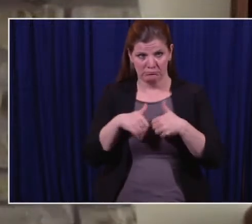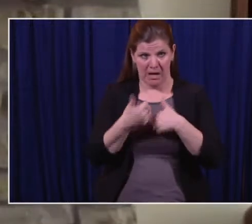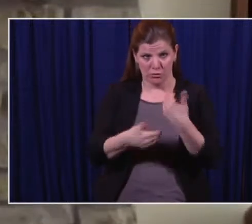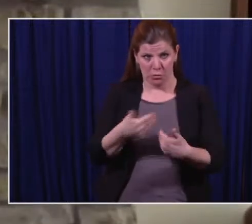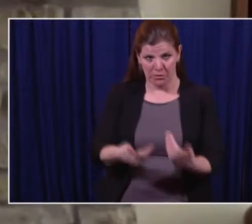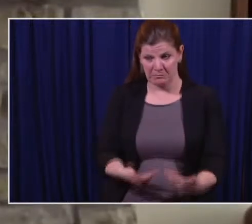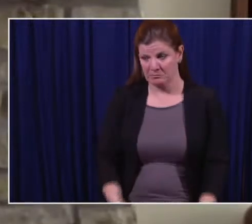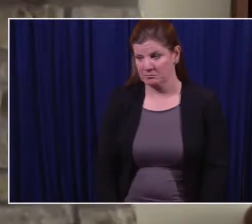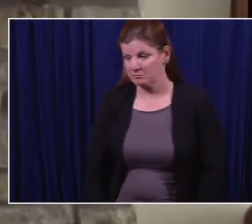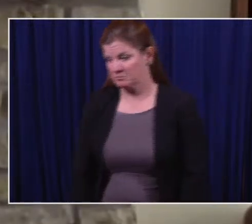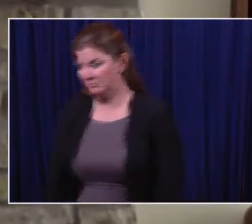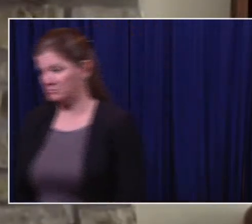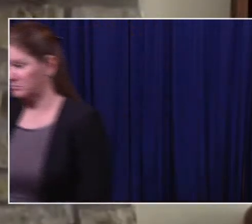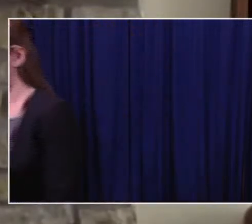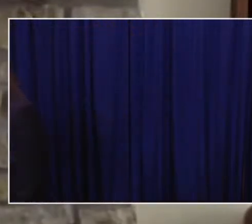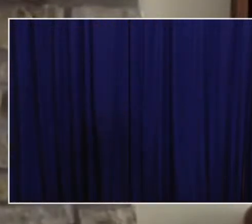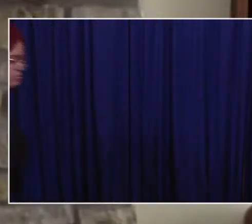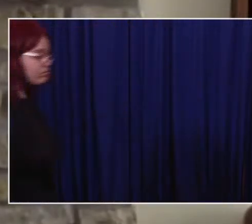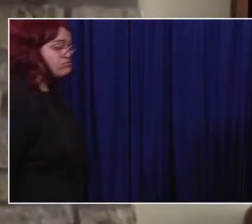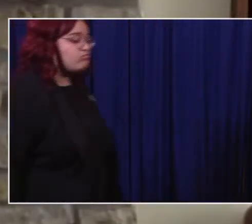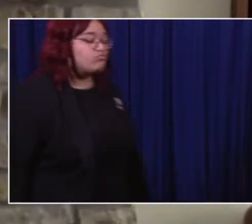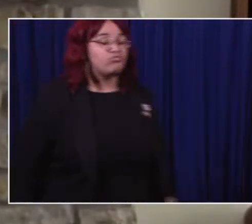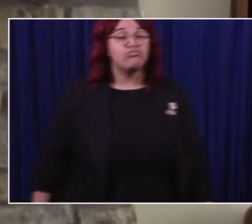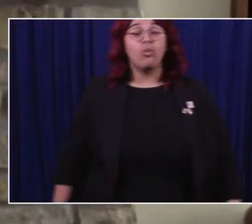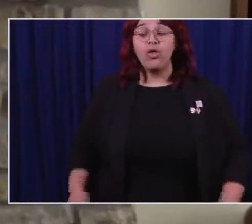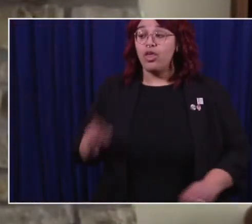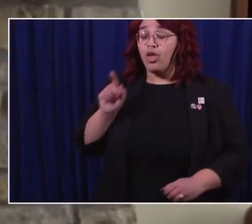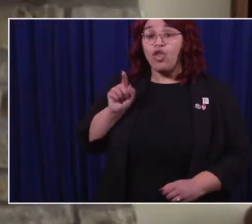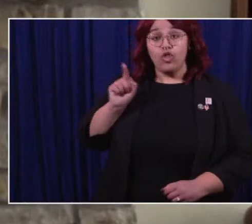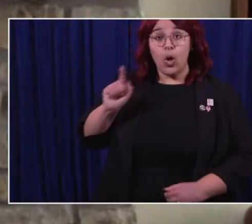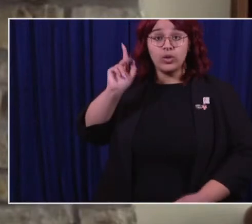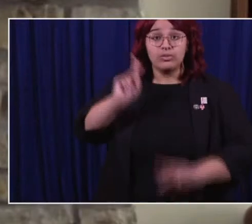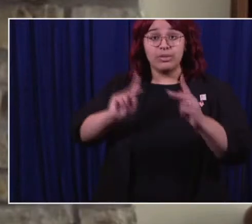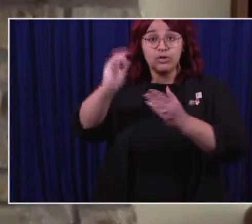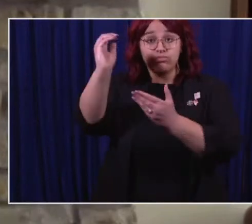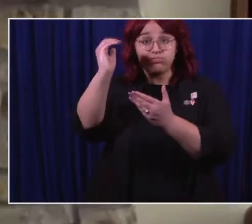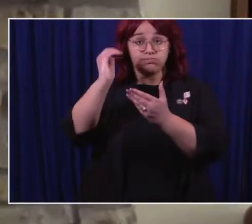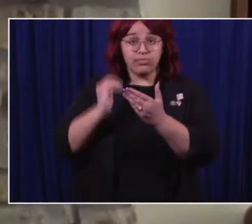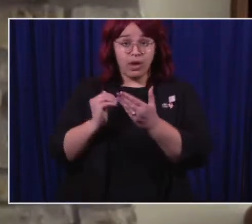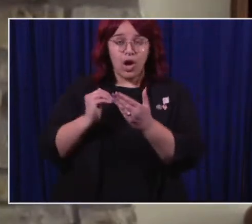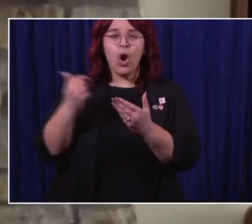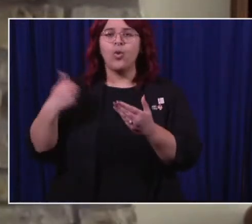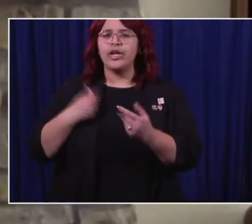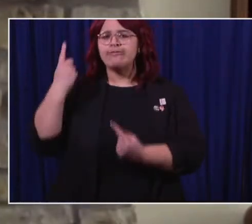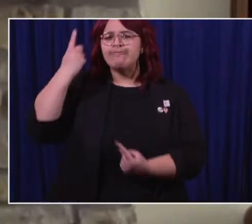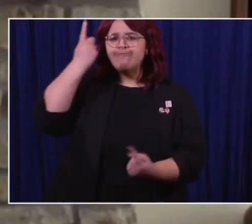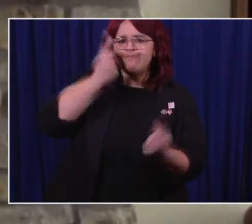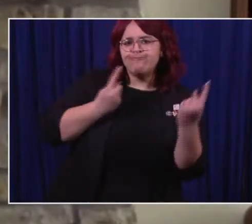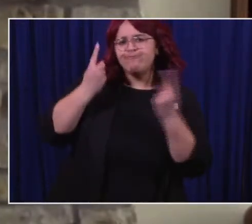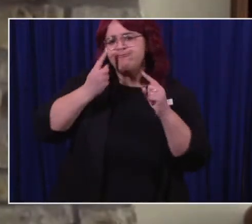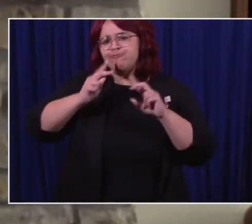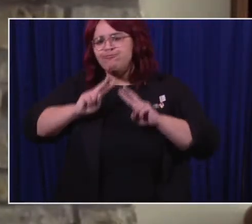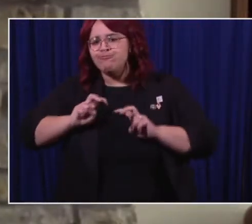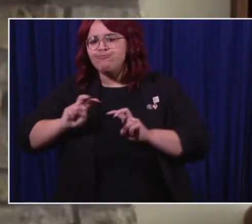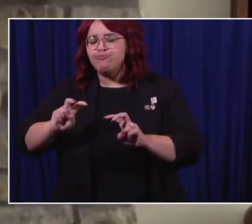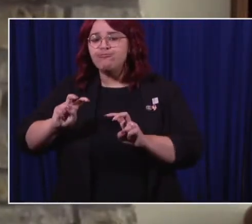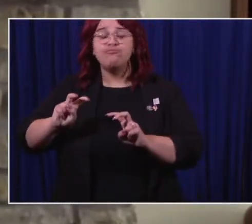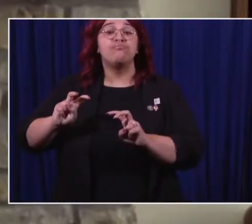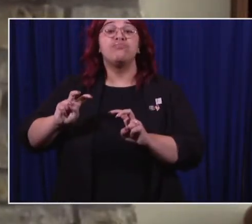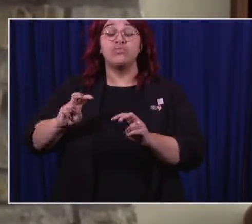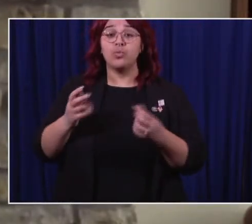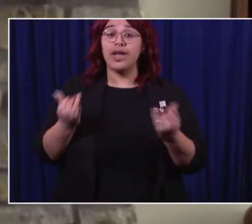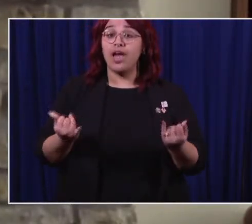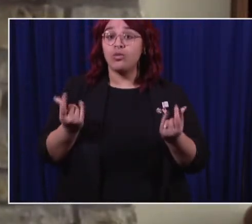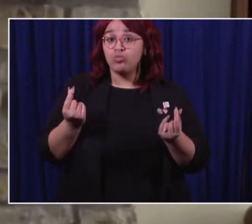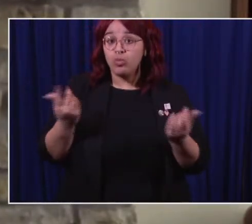Well, we're evaluating those candidates now. That process has already started. We're frankly doing some background